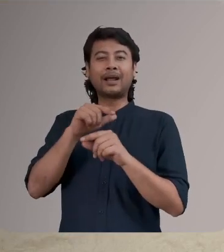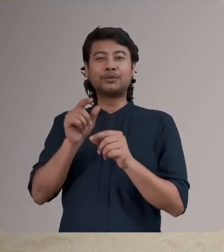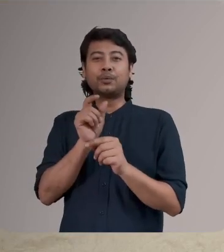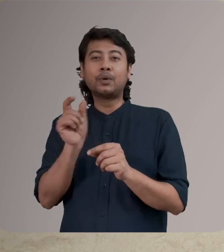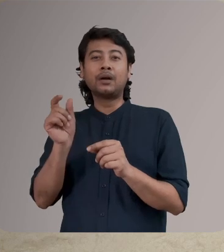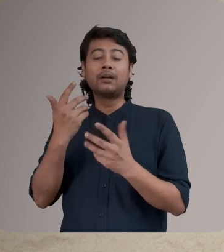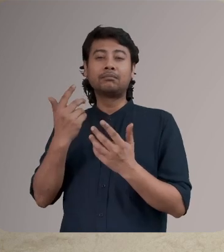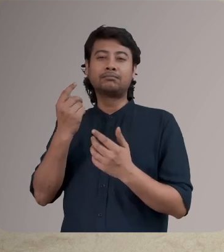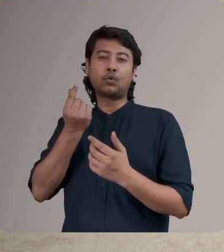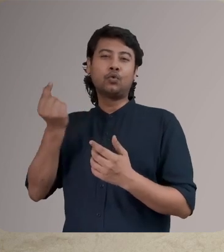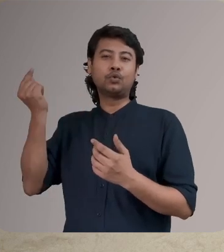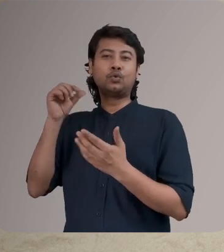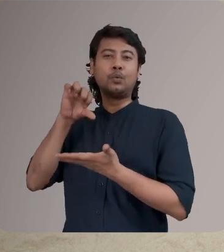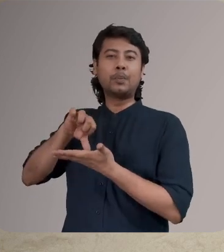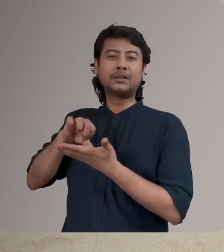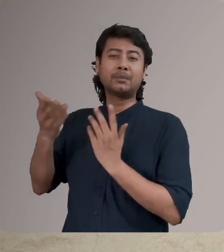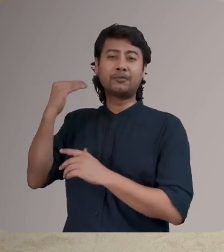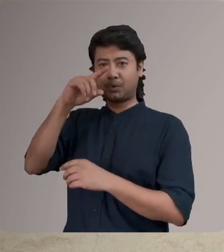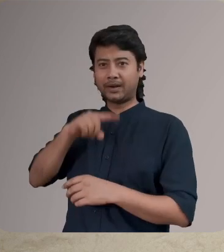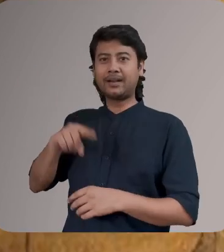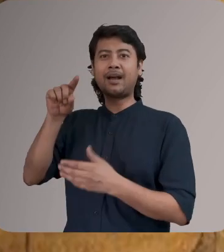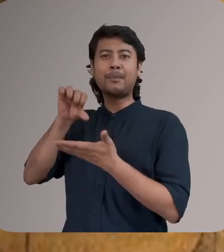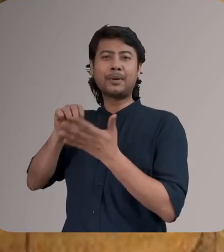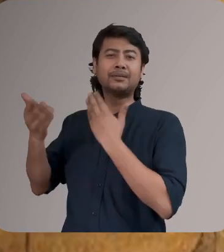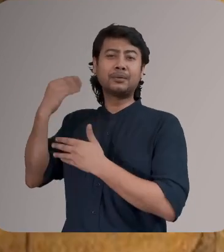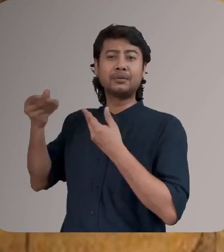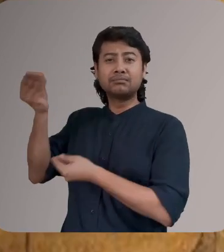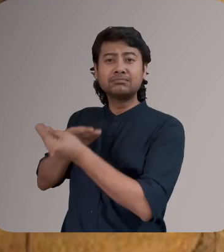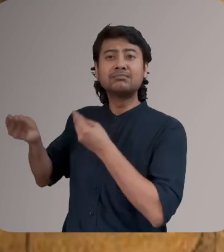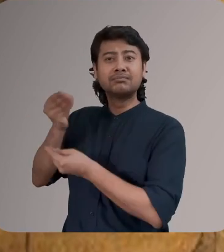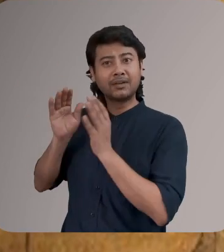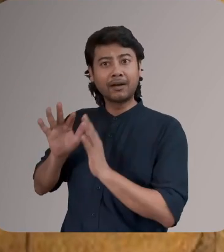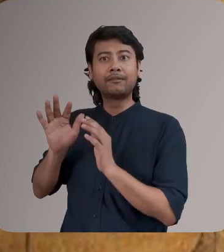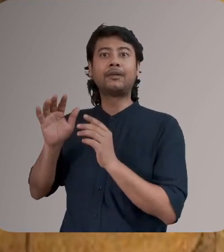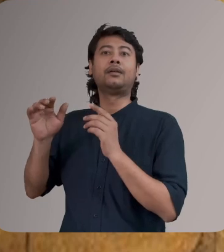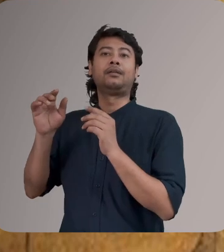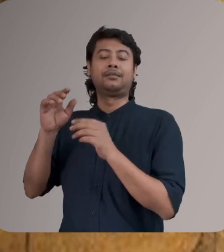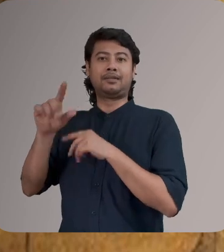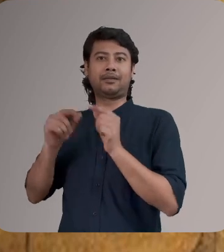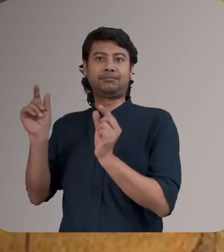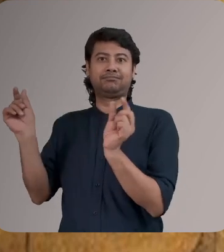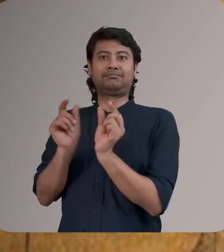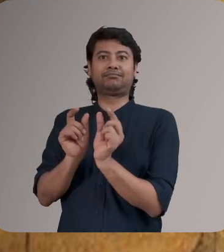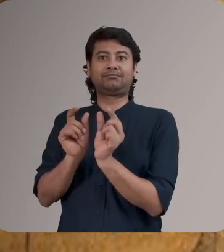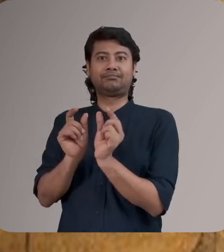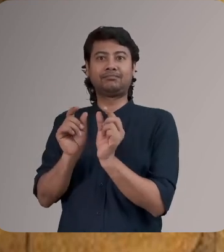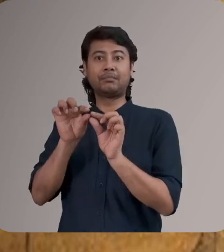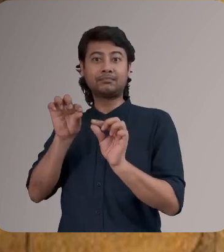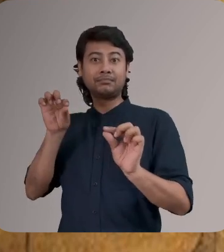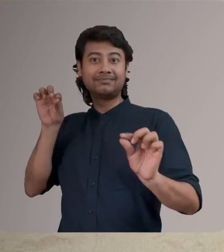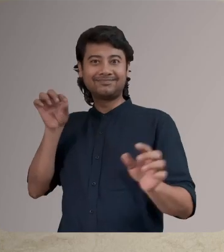Kari are of Persian and Urdu origin, tracing their history back to the start of trade relations between Persia and